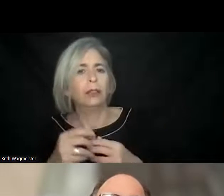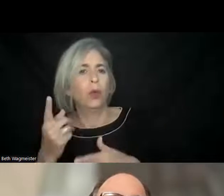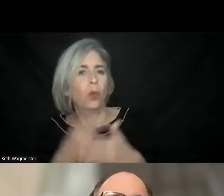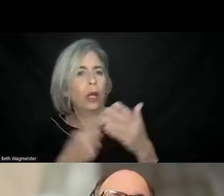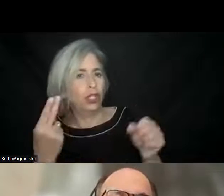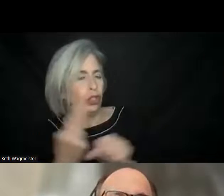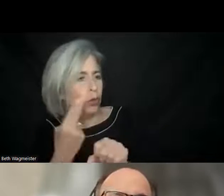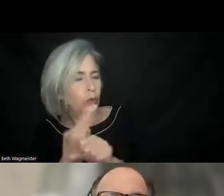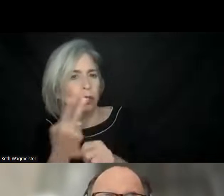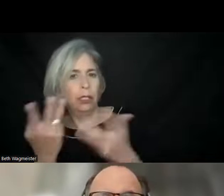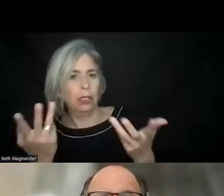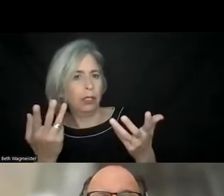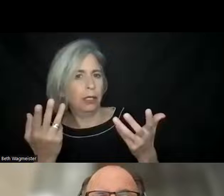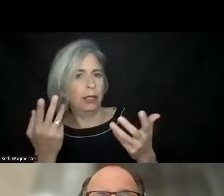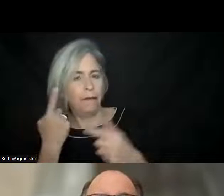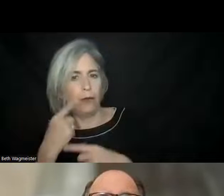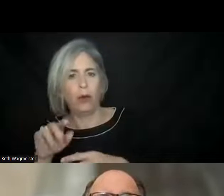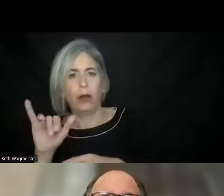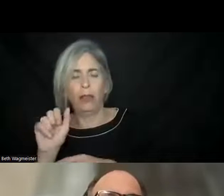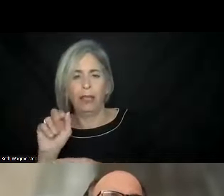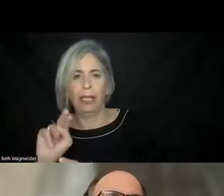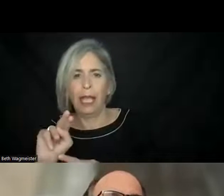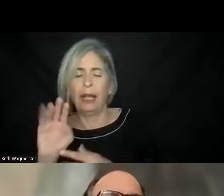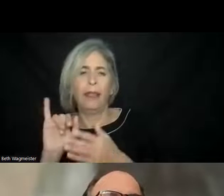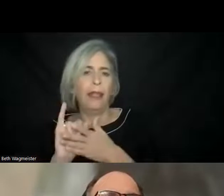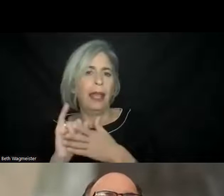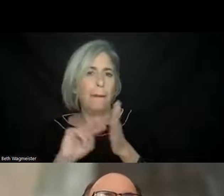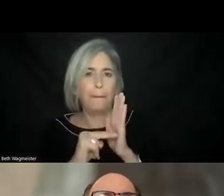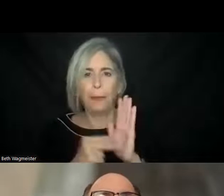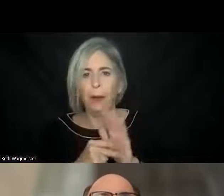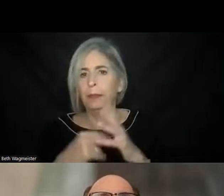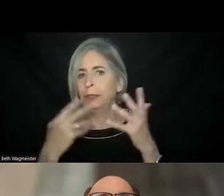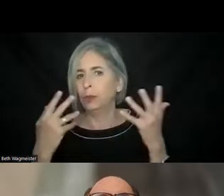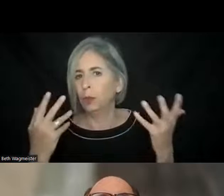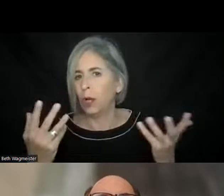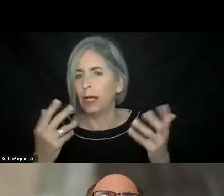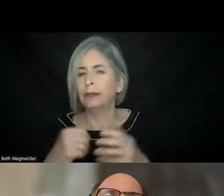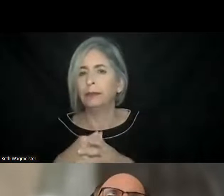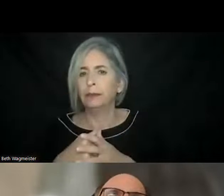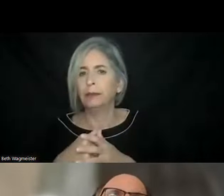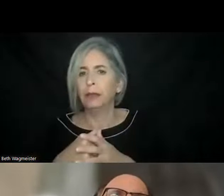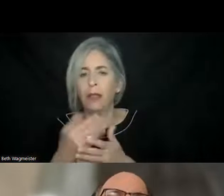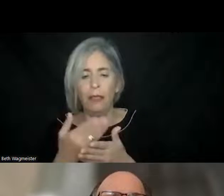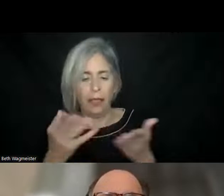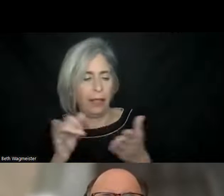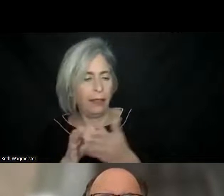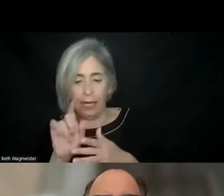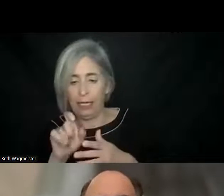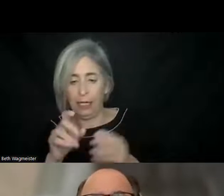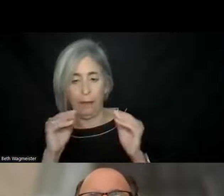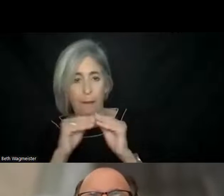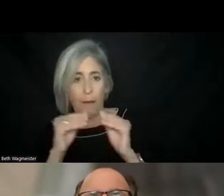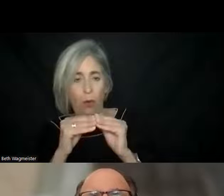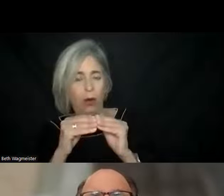what uses they made of the EN, and for which purposes and which things they needed more and